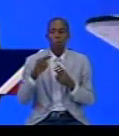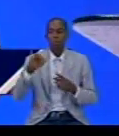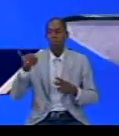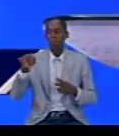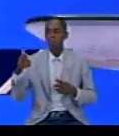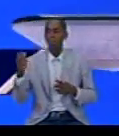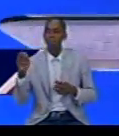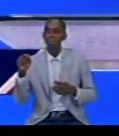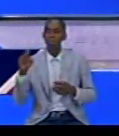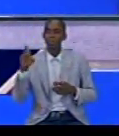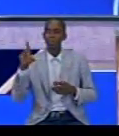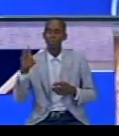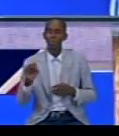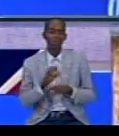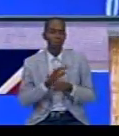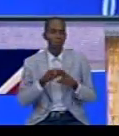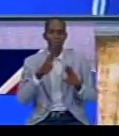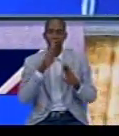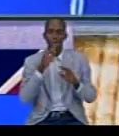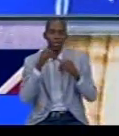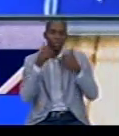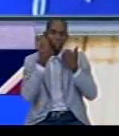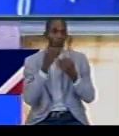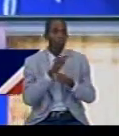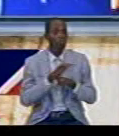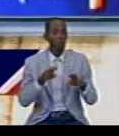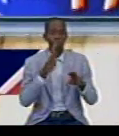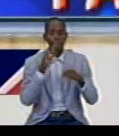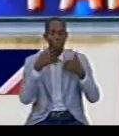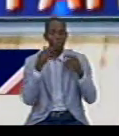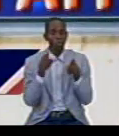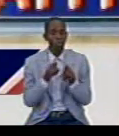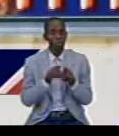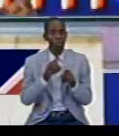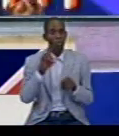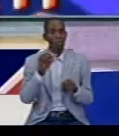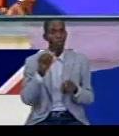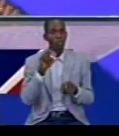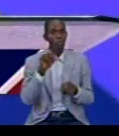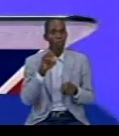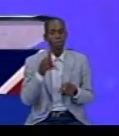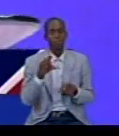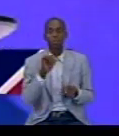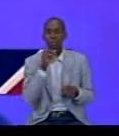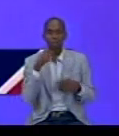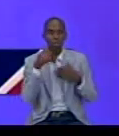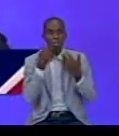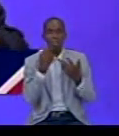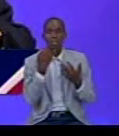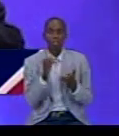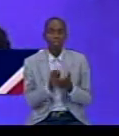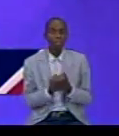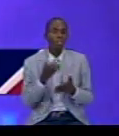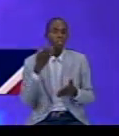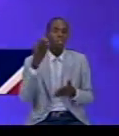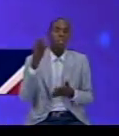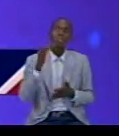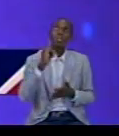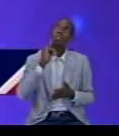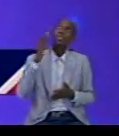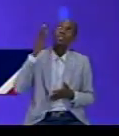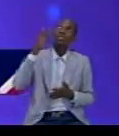ashamed. And here Daniel was not ashamed. He said, but there is a God in heaven that